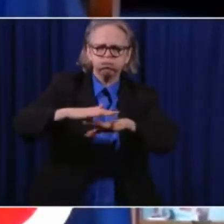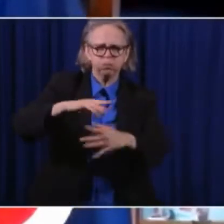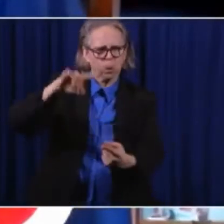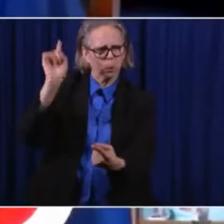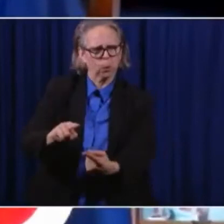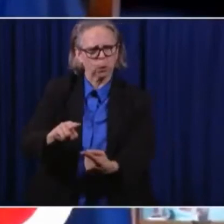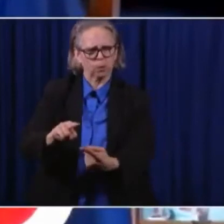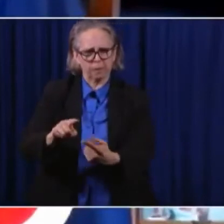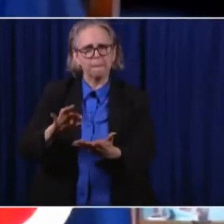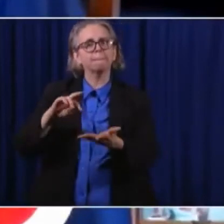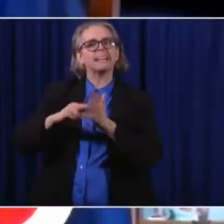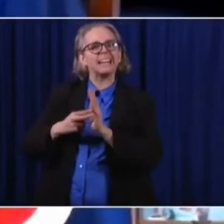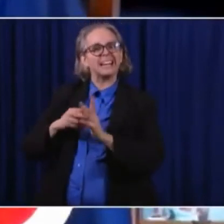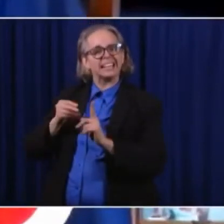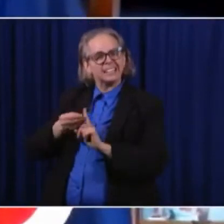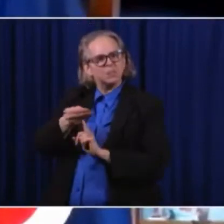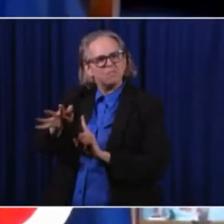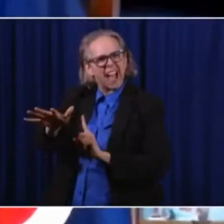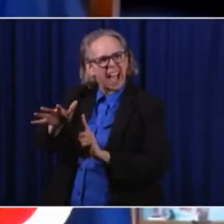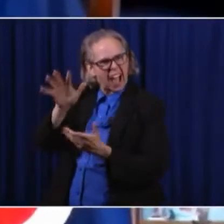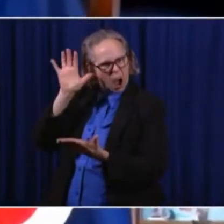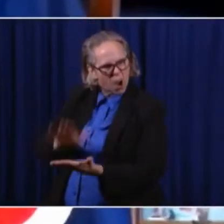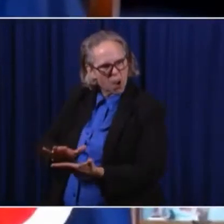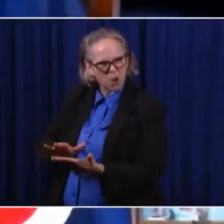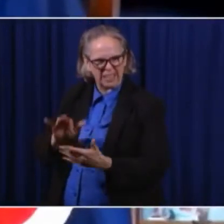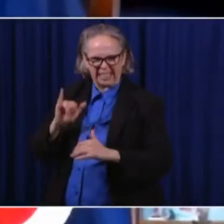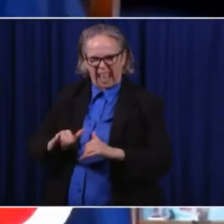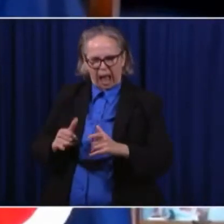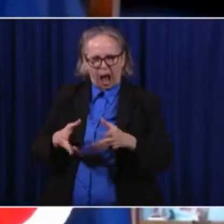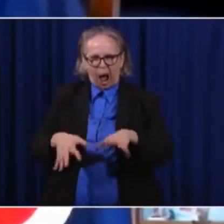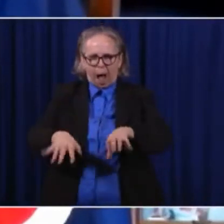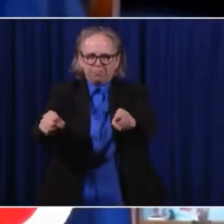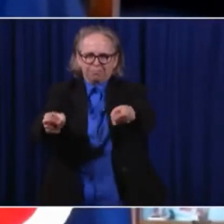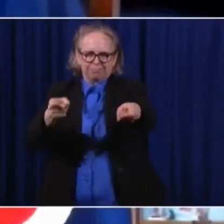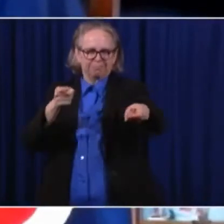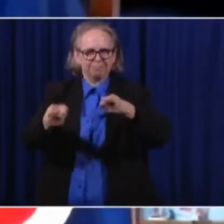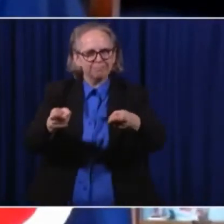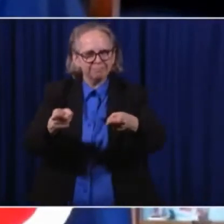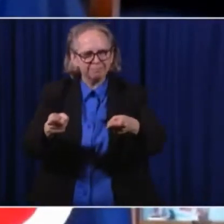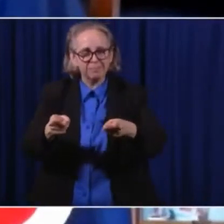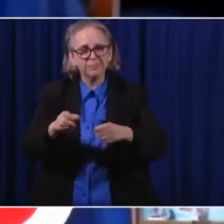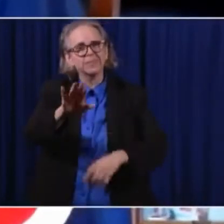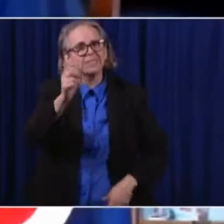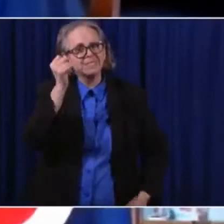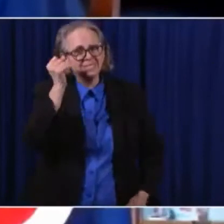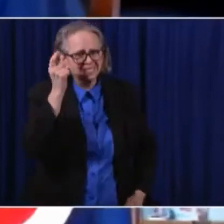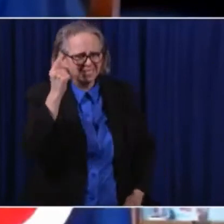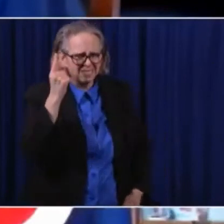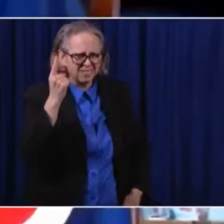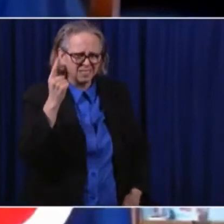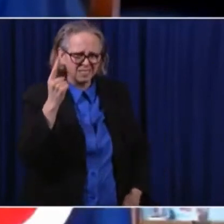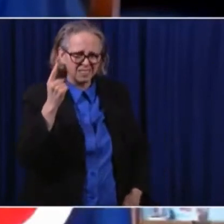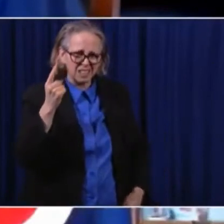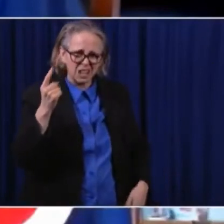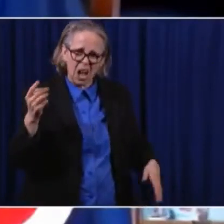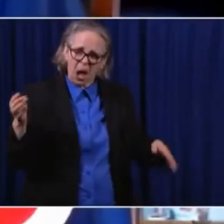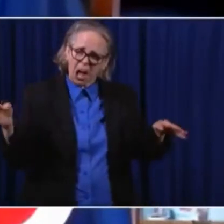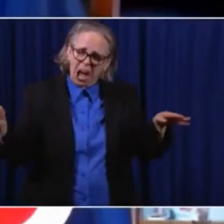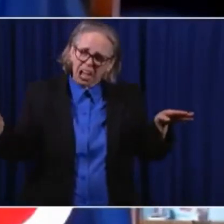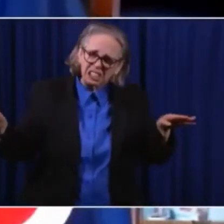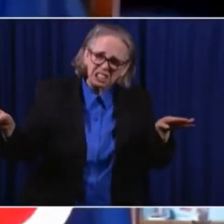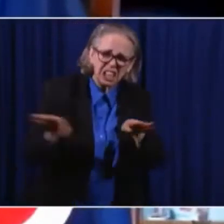where it can be controlled, and at the same time, not cause a catastrophic effect in the